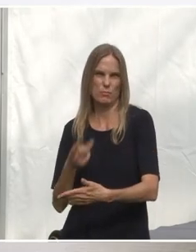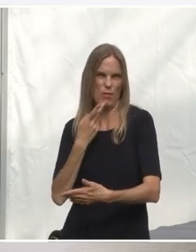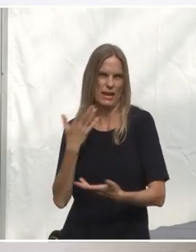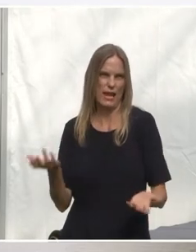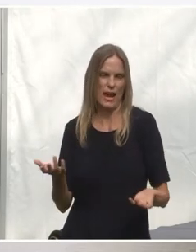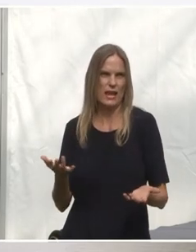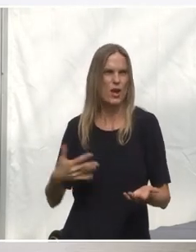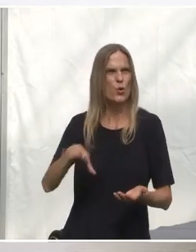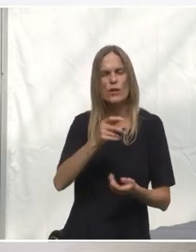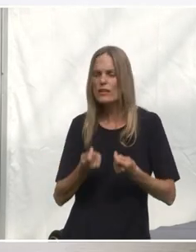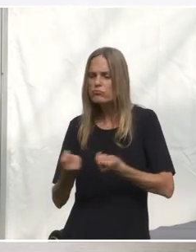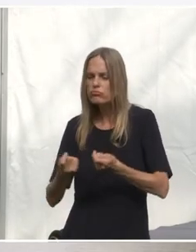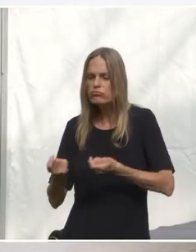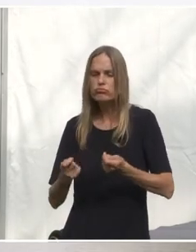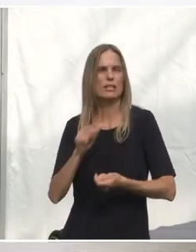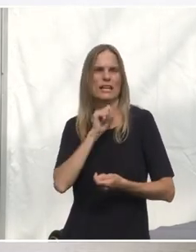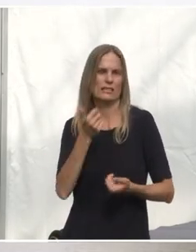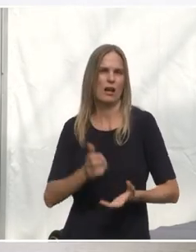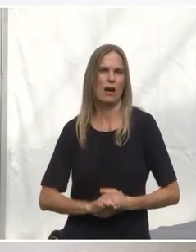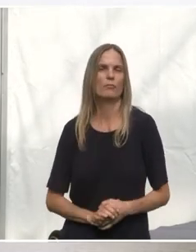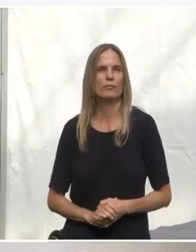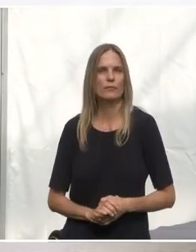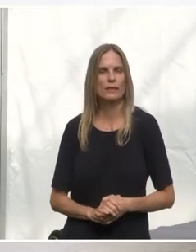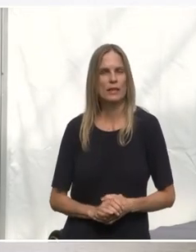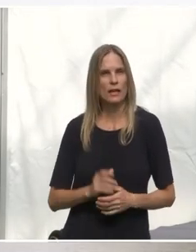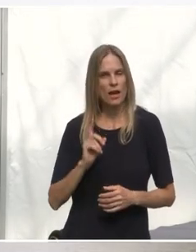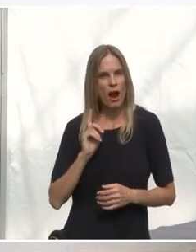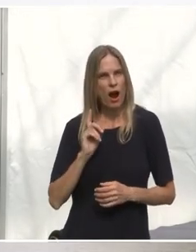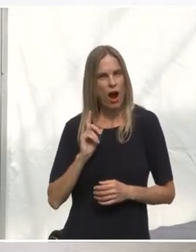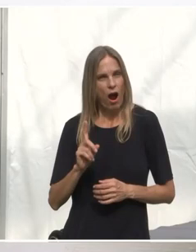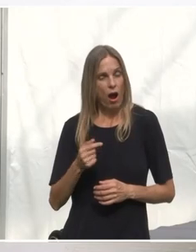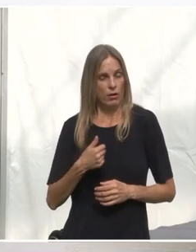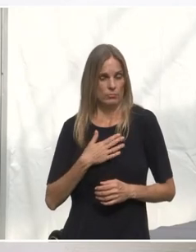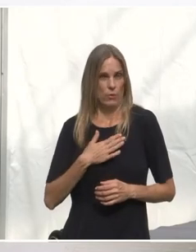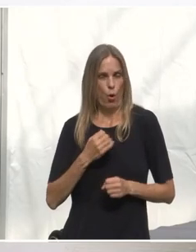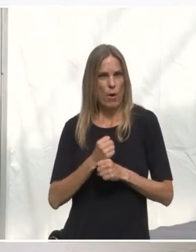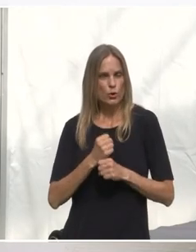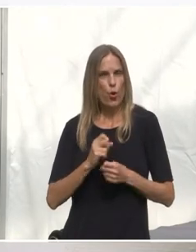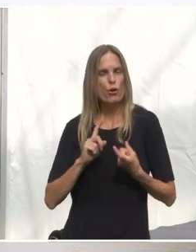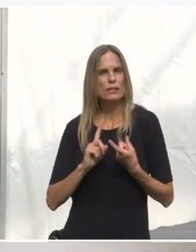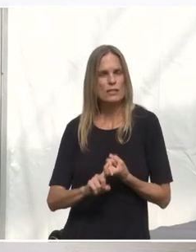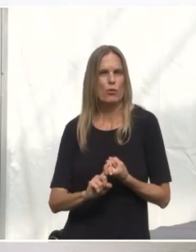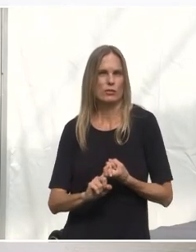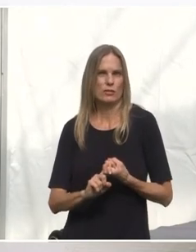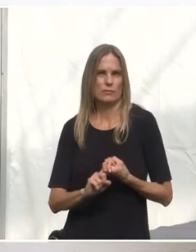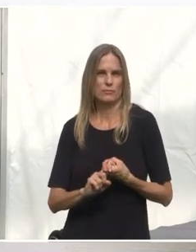everything from that far atop. But on the state side, where I work, I mean, that's really,